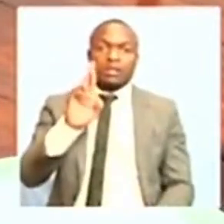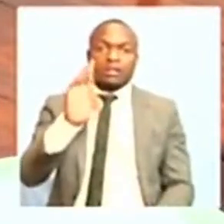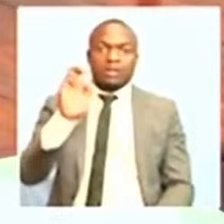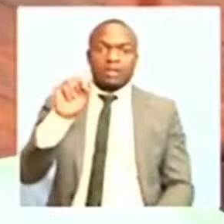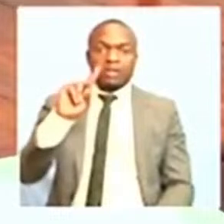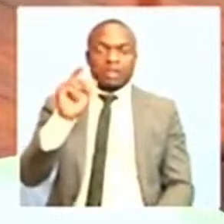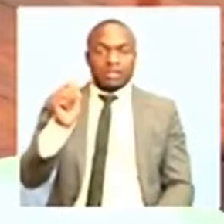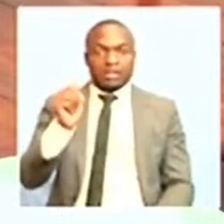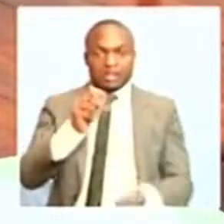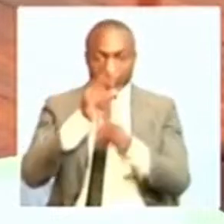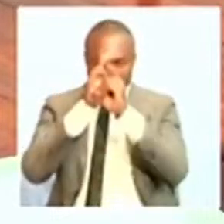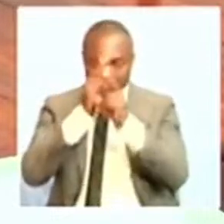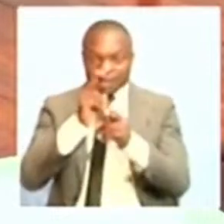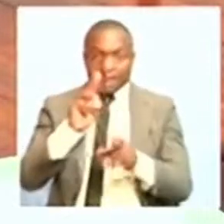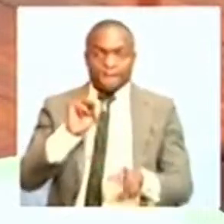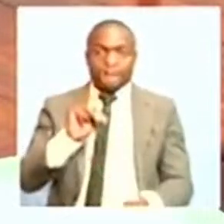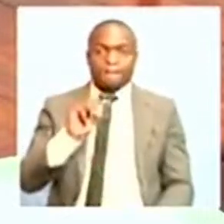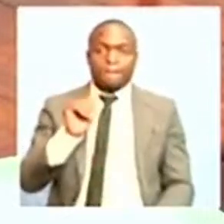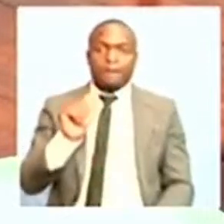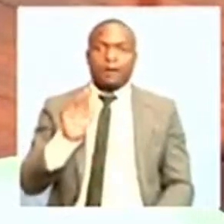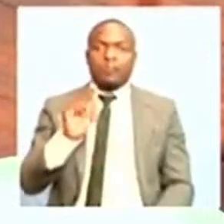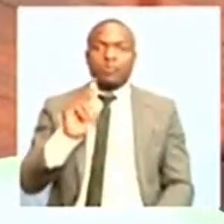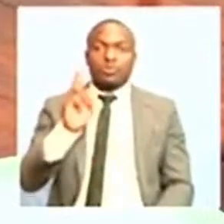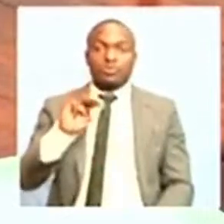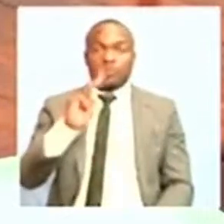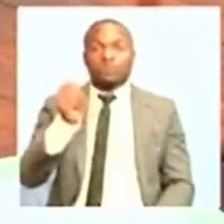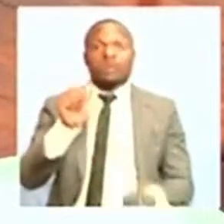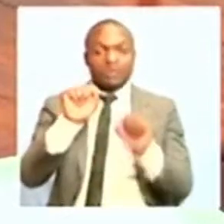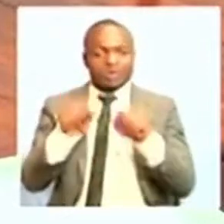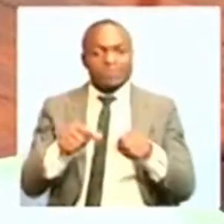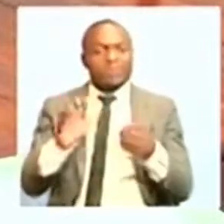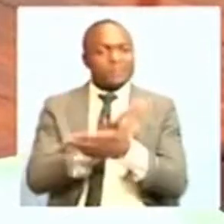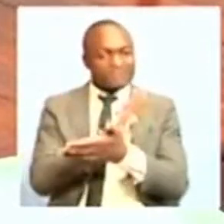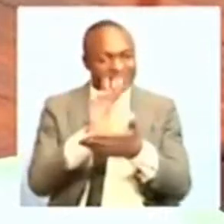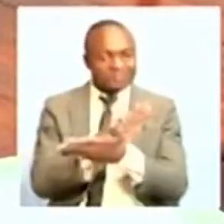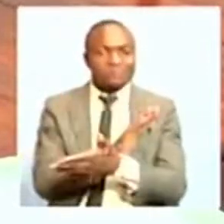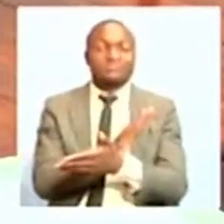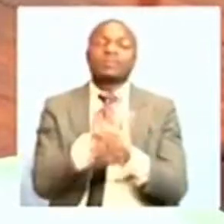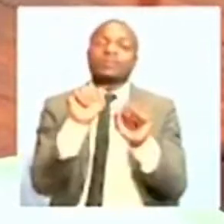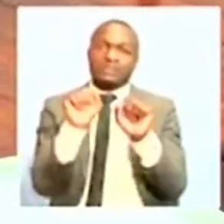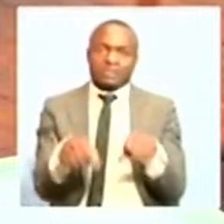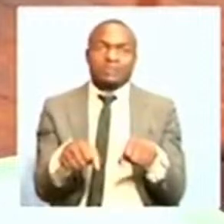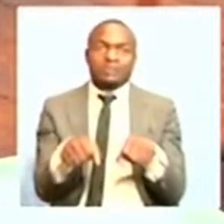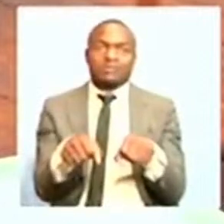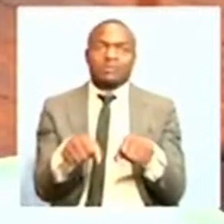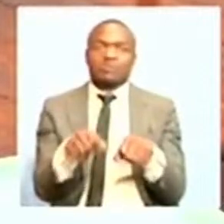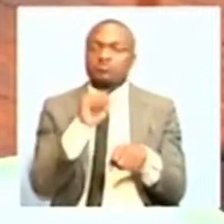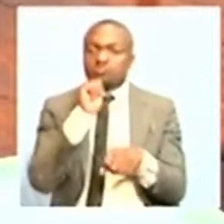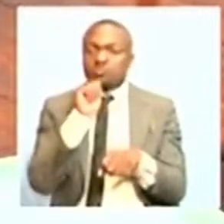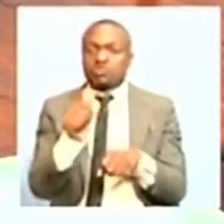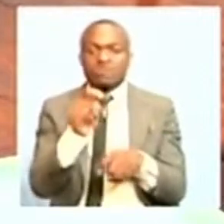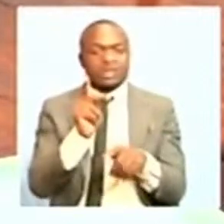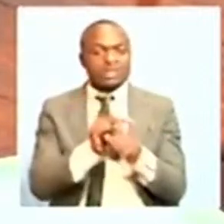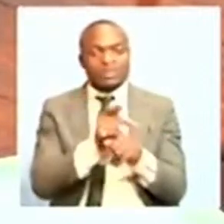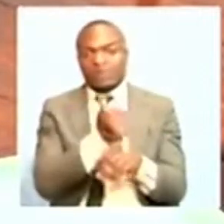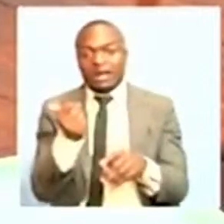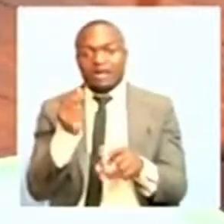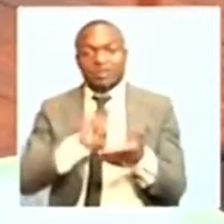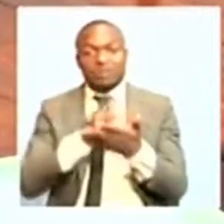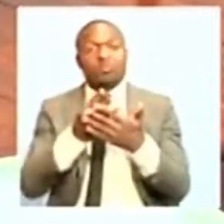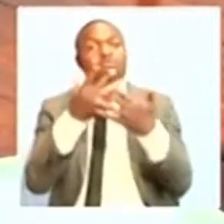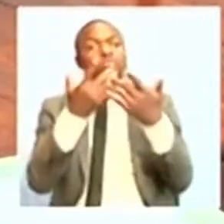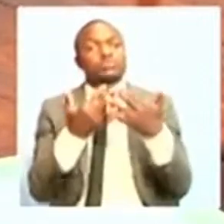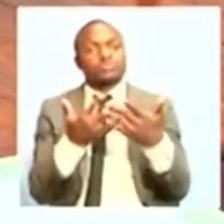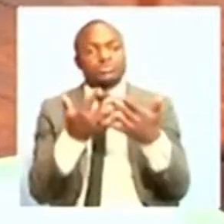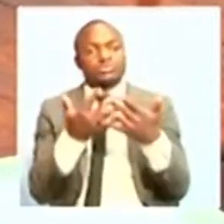Honorable Simunji, and then the last one is Honorable Jamba. If we can be brief and fast so that we don't keep the other witness waiting for long.